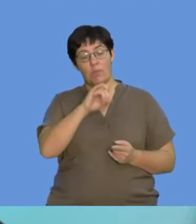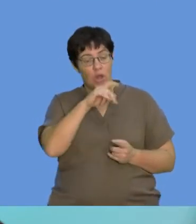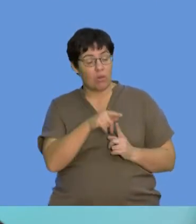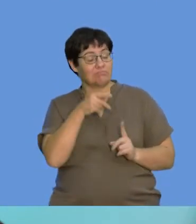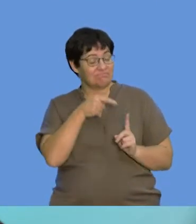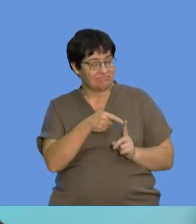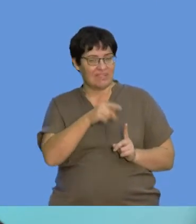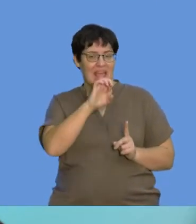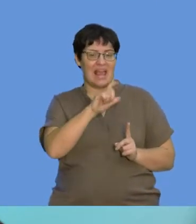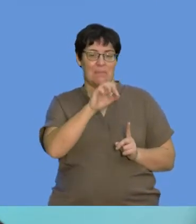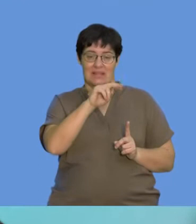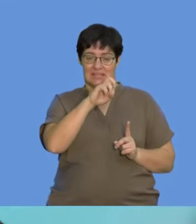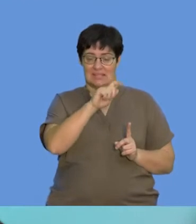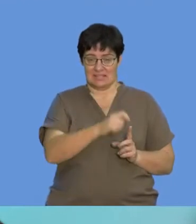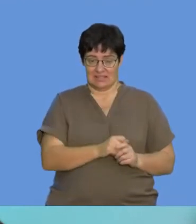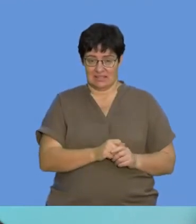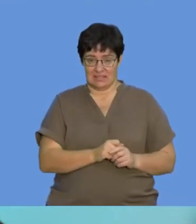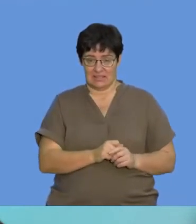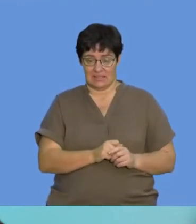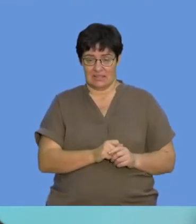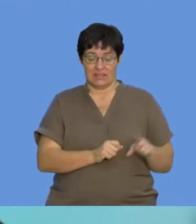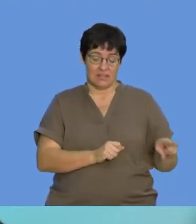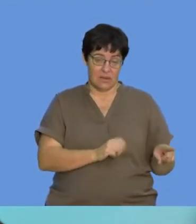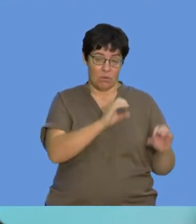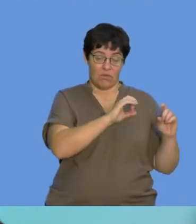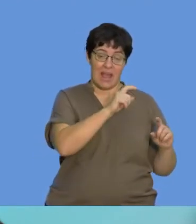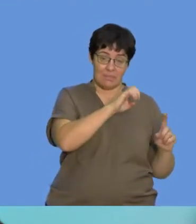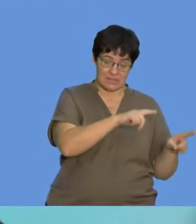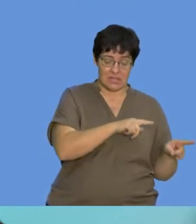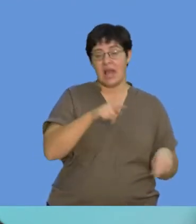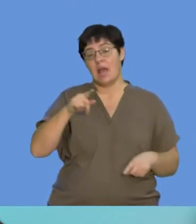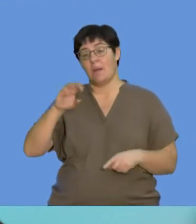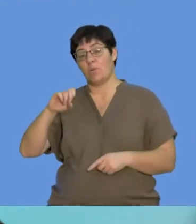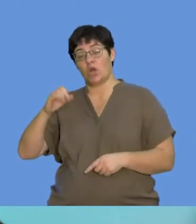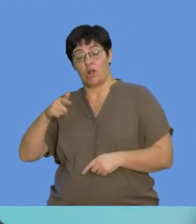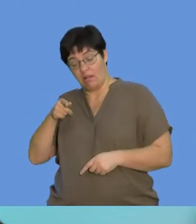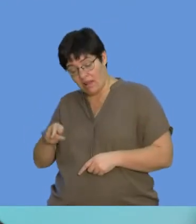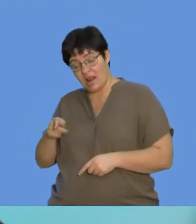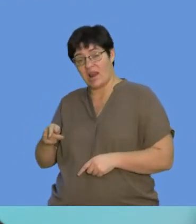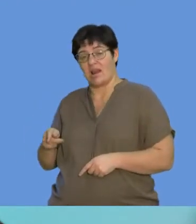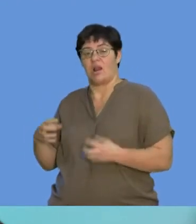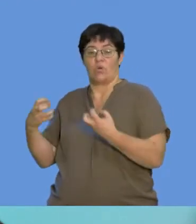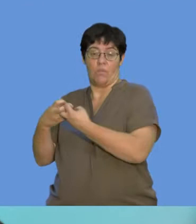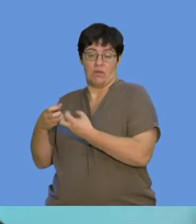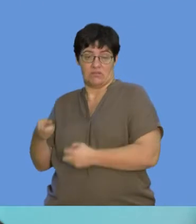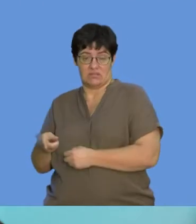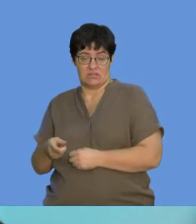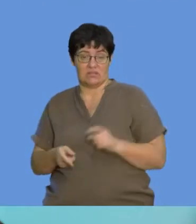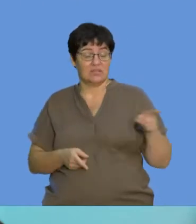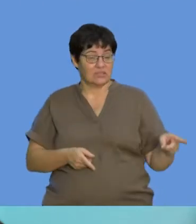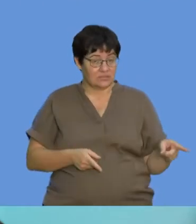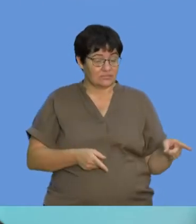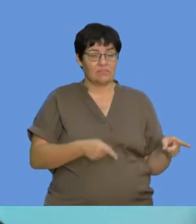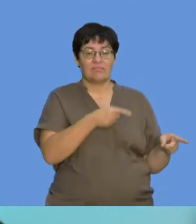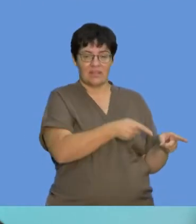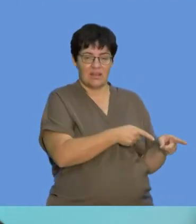element. Remember the distinction between a molecule of an element and a molecule of a compound. The difference is that in an element, it's atoms